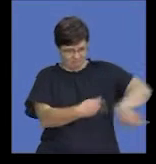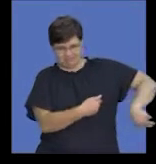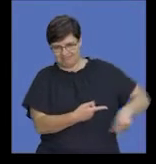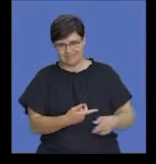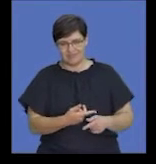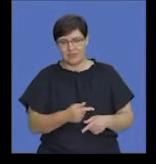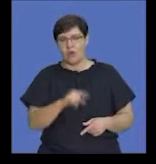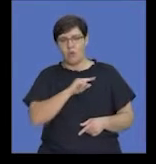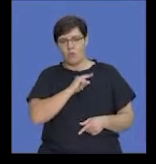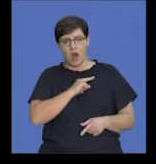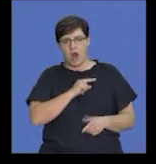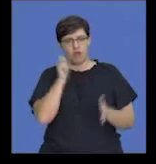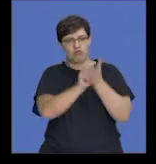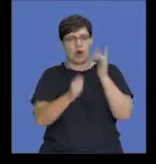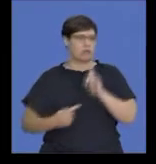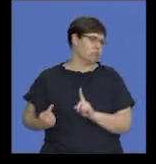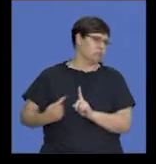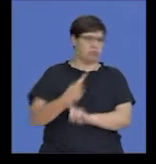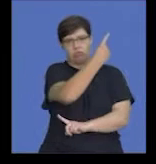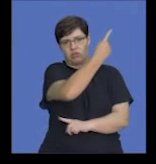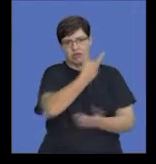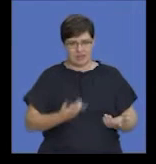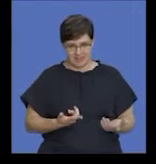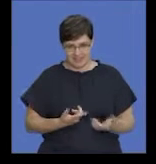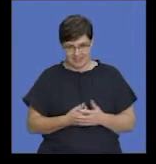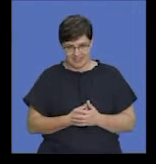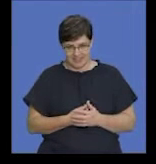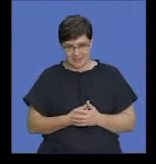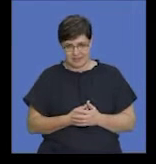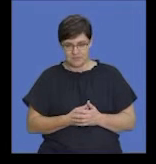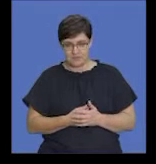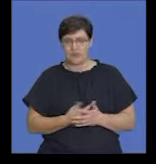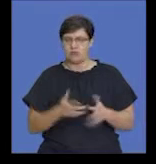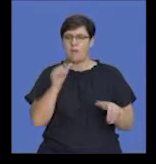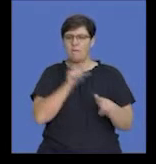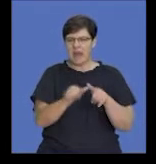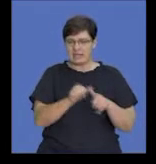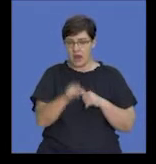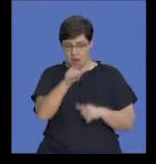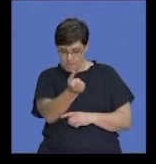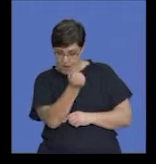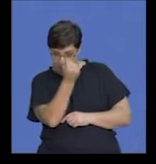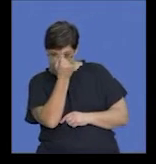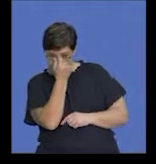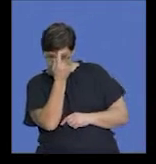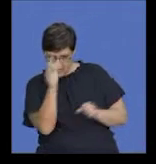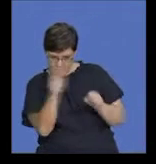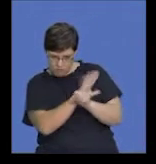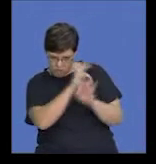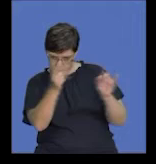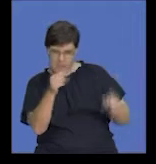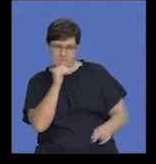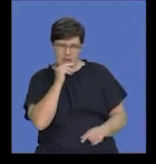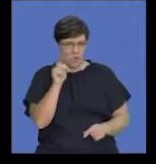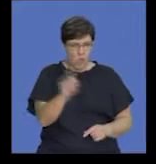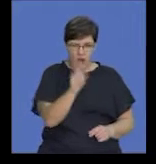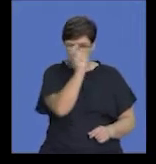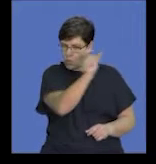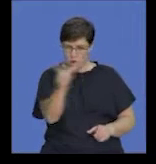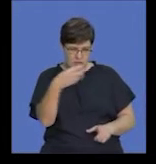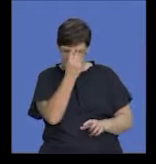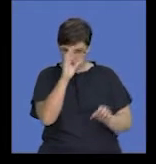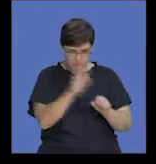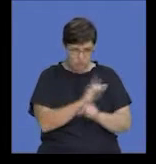question, because then you may not be able to answer it accurately. So rather go with a quotation where you fully understand all the words